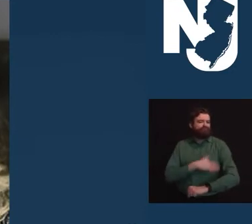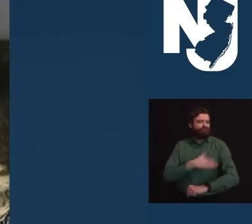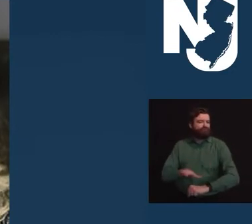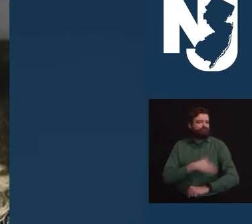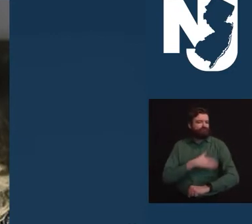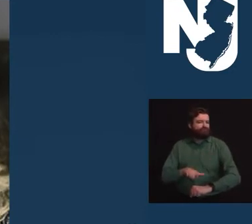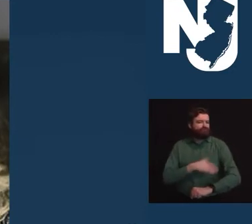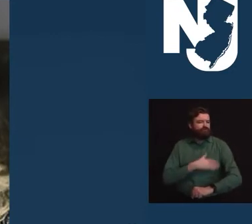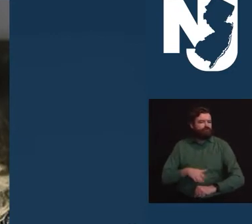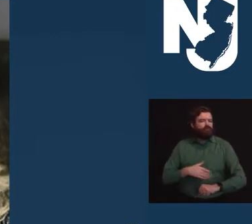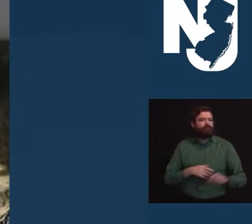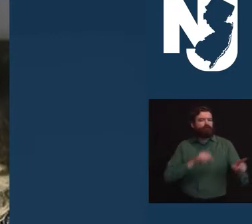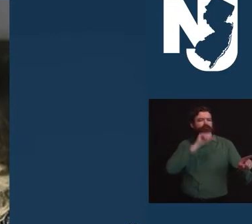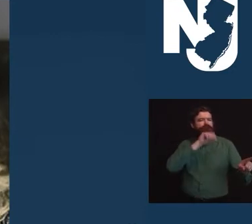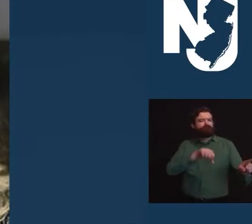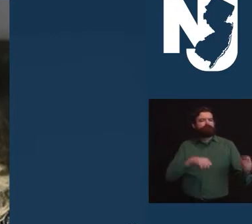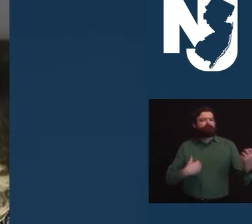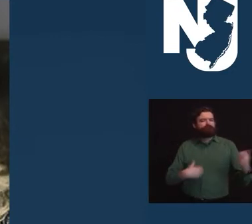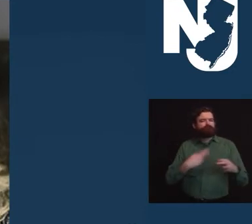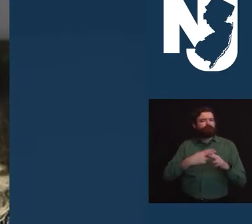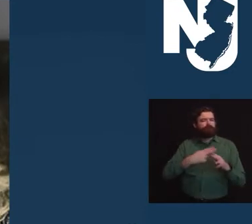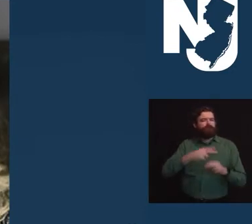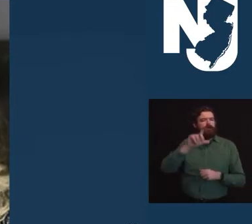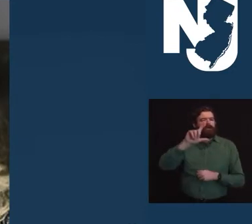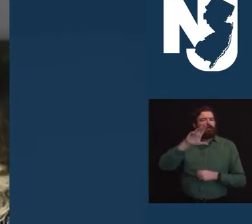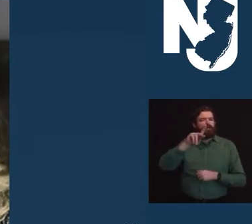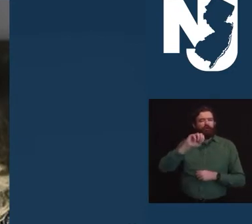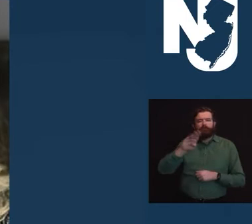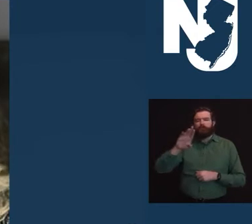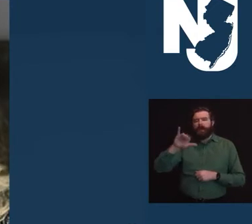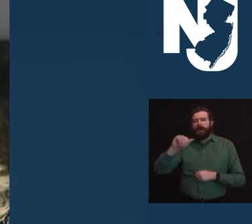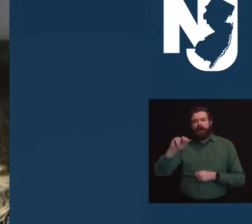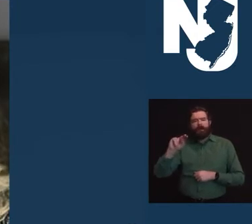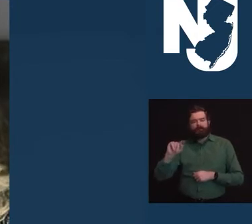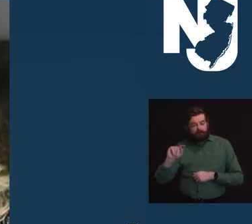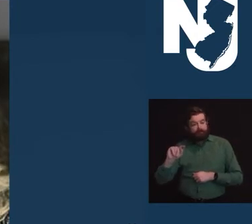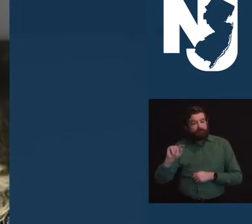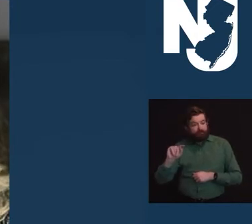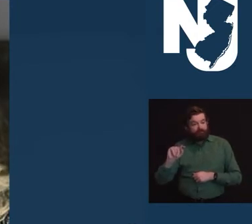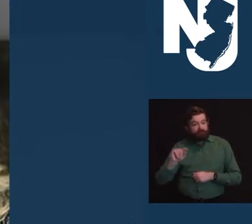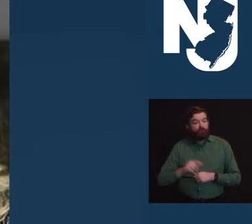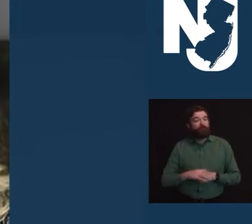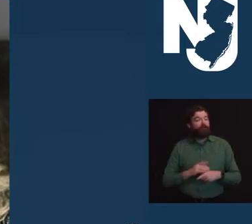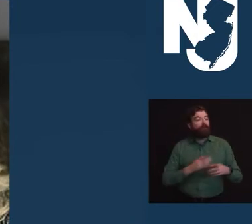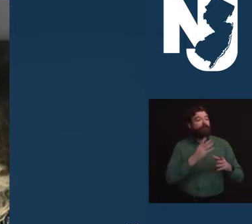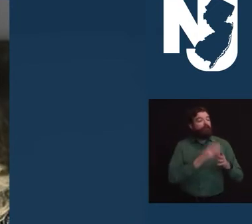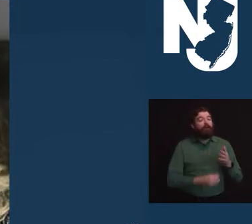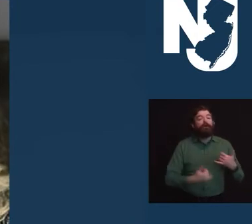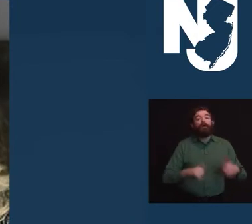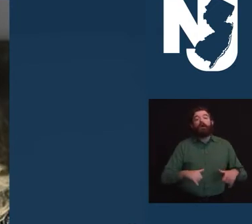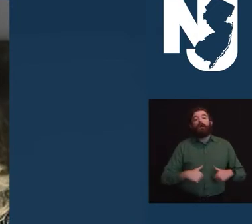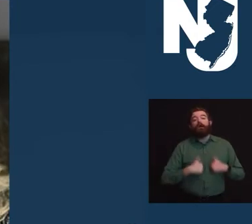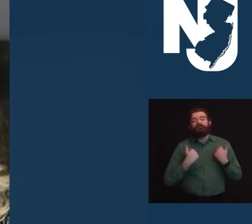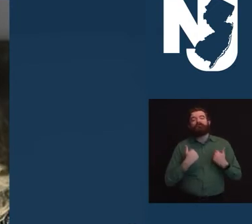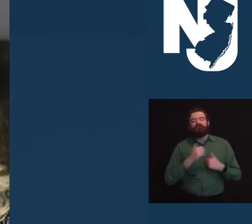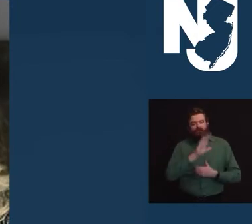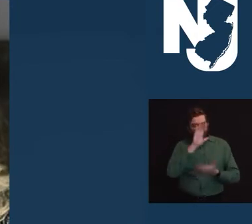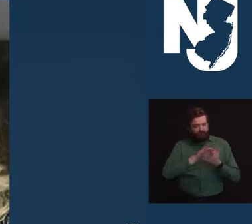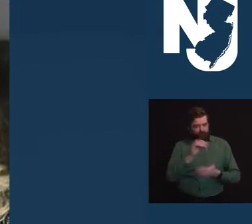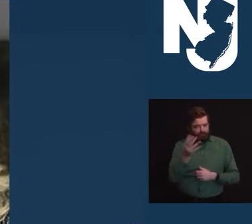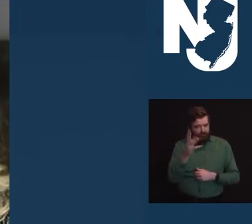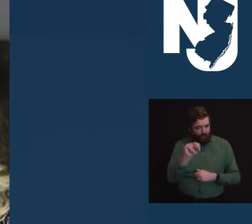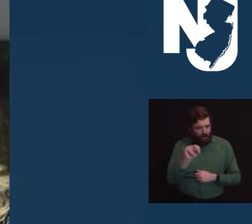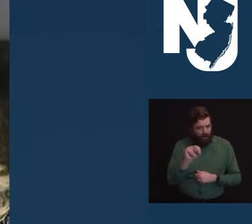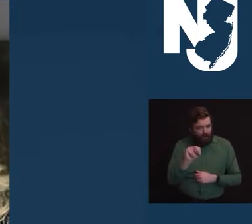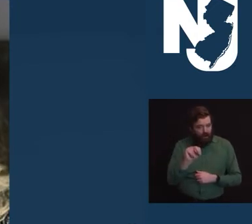one resonates. She leaves behind her husband, John, with whom I had the great honor of speaking on Wednesday, by the way, works at the New Jersey